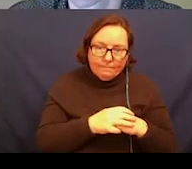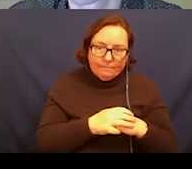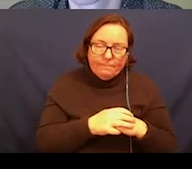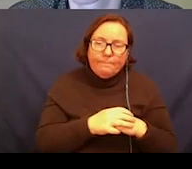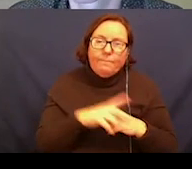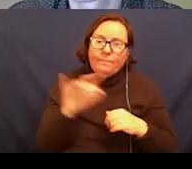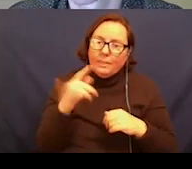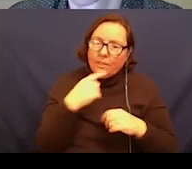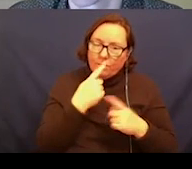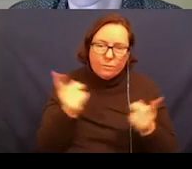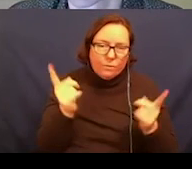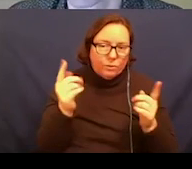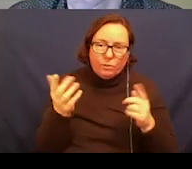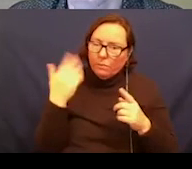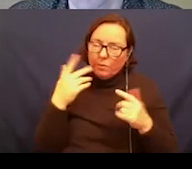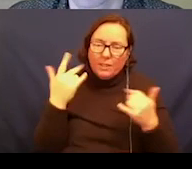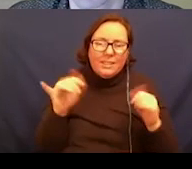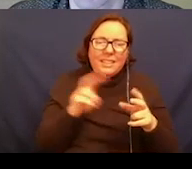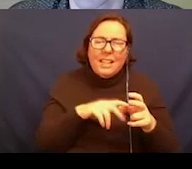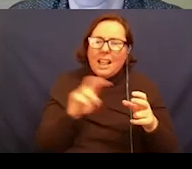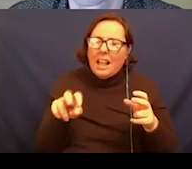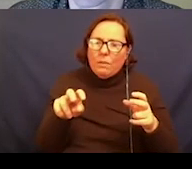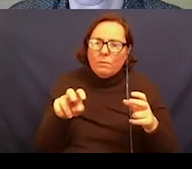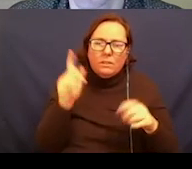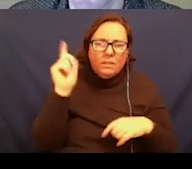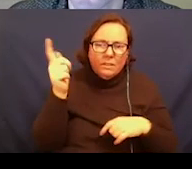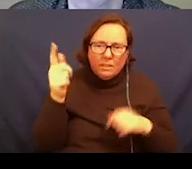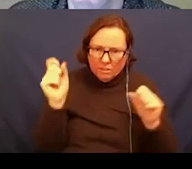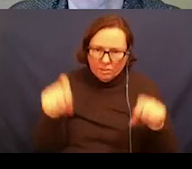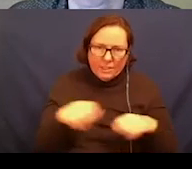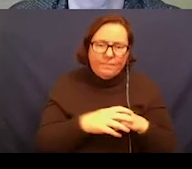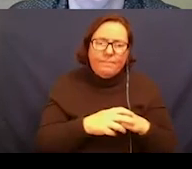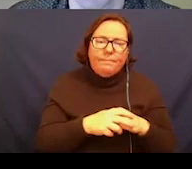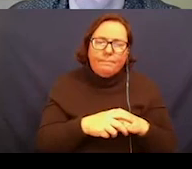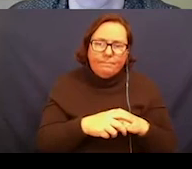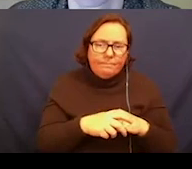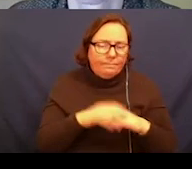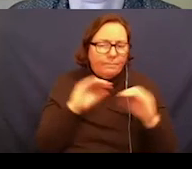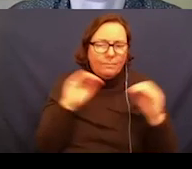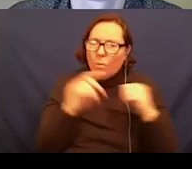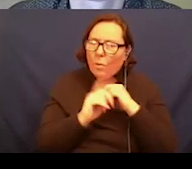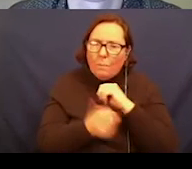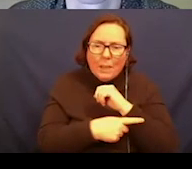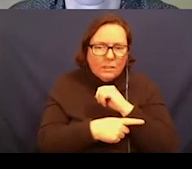As I said before, you can still opt out of the program at any time without penalty.